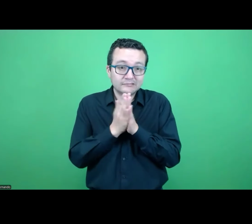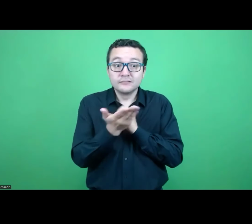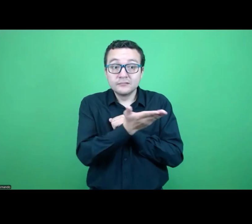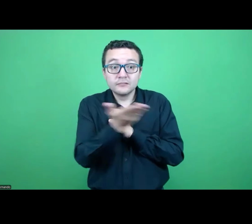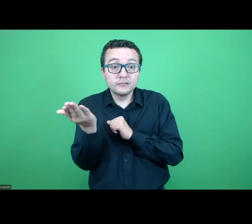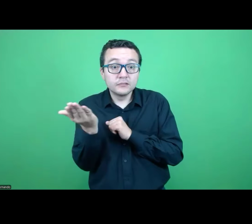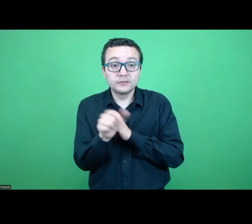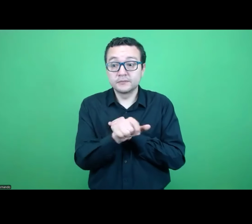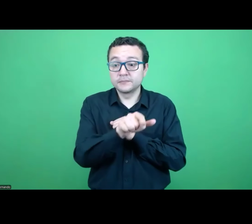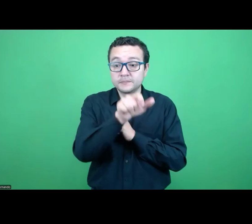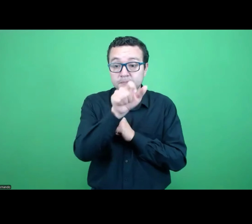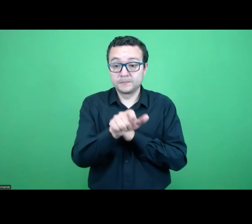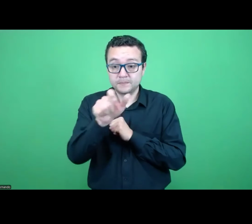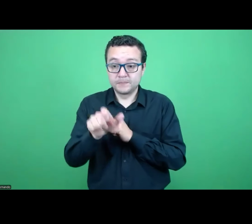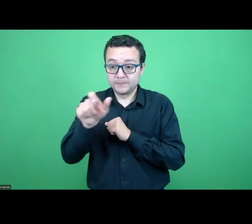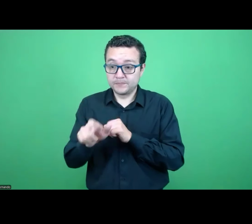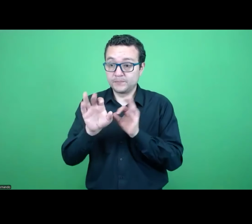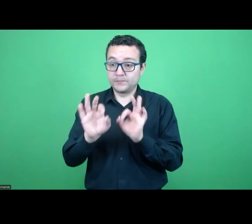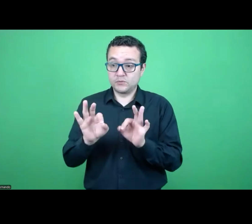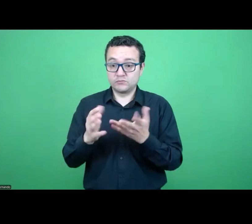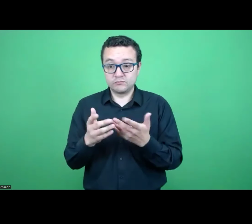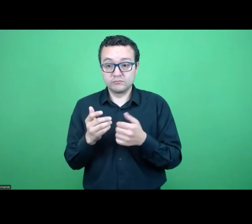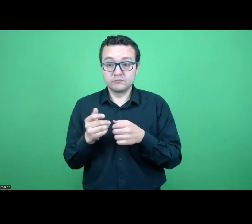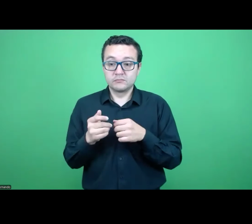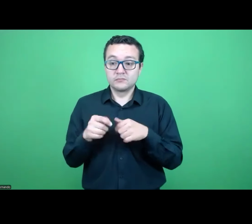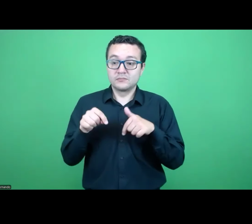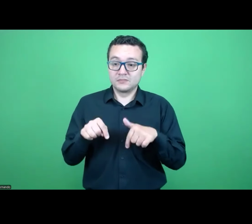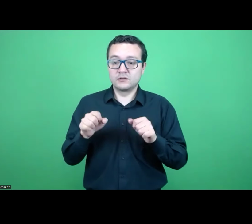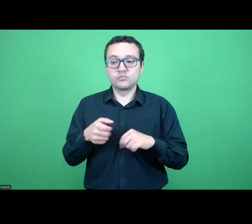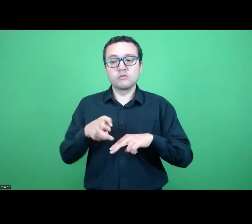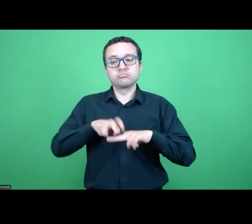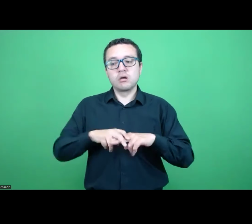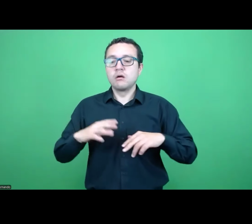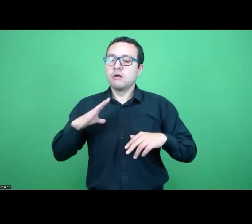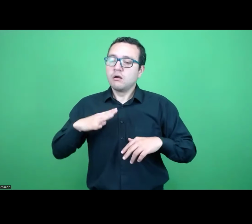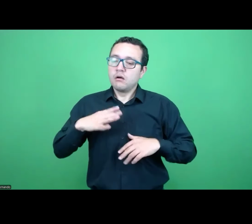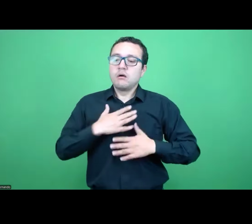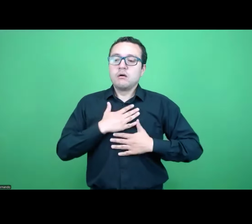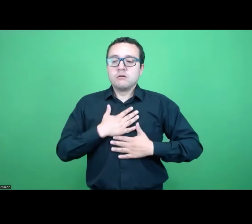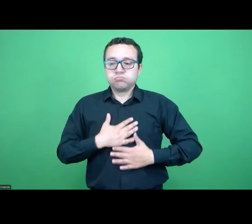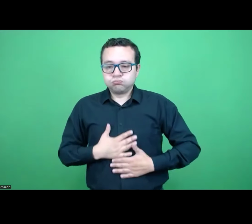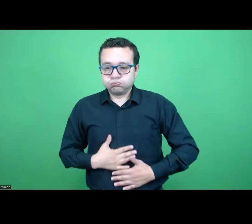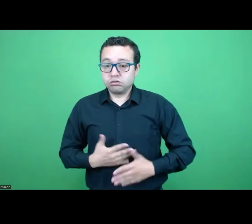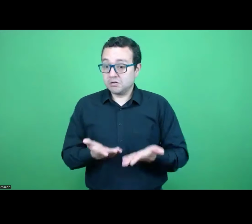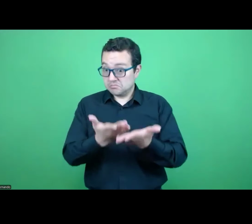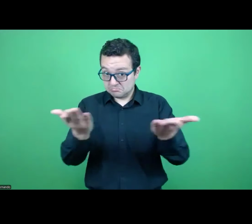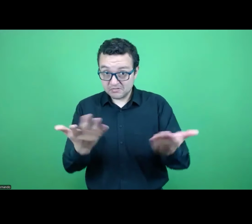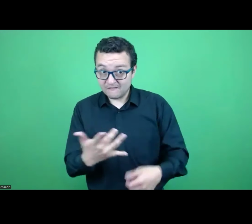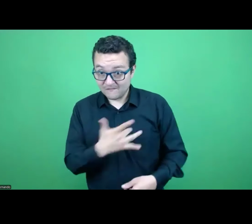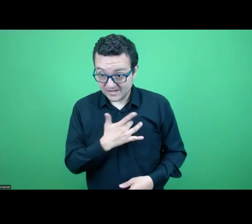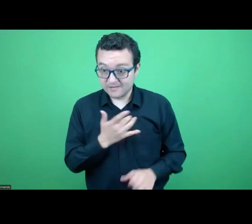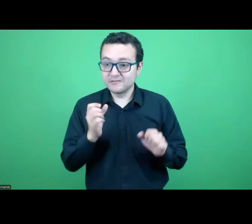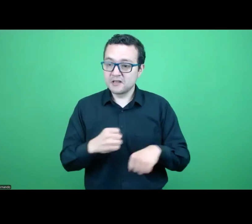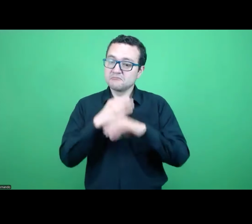your camera on and we could get a lovely picture of us all to really highlight that we, a part of the